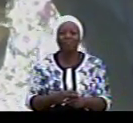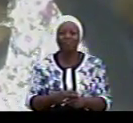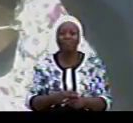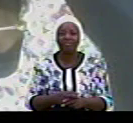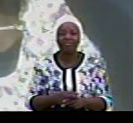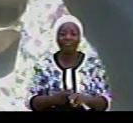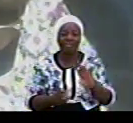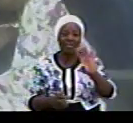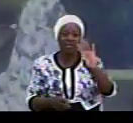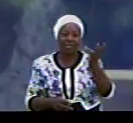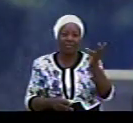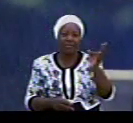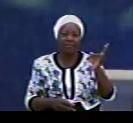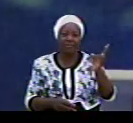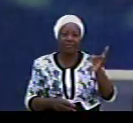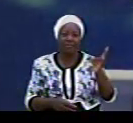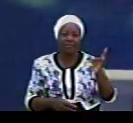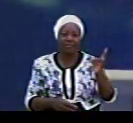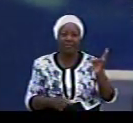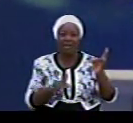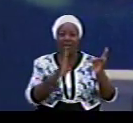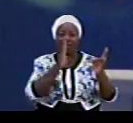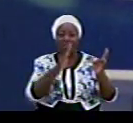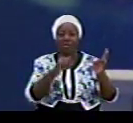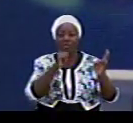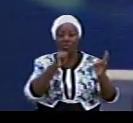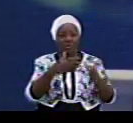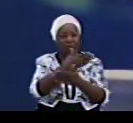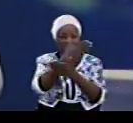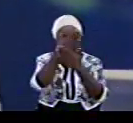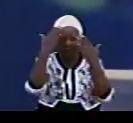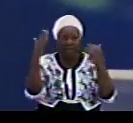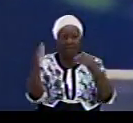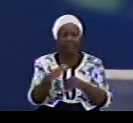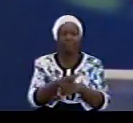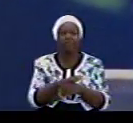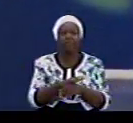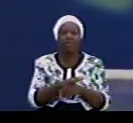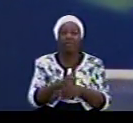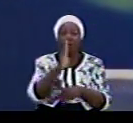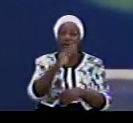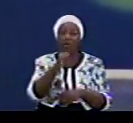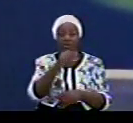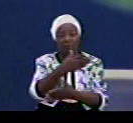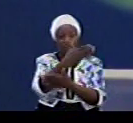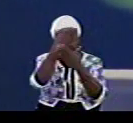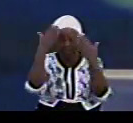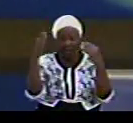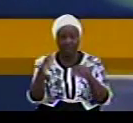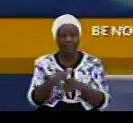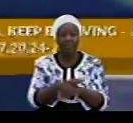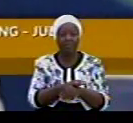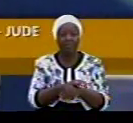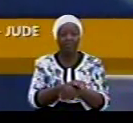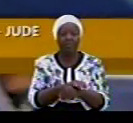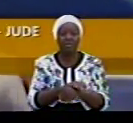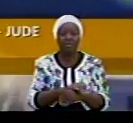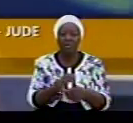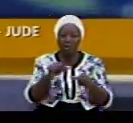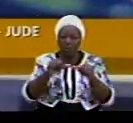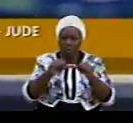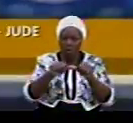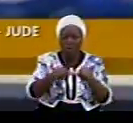Seven, be not forgetful. Be not forgetful. Keep believing. Be